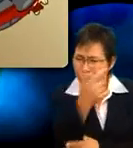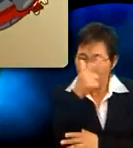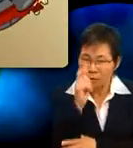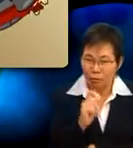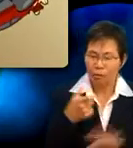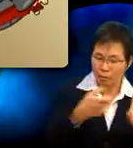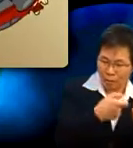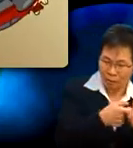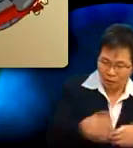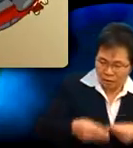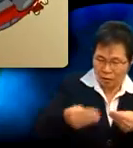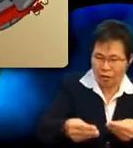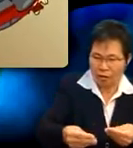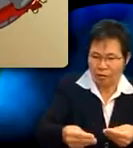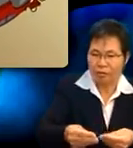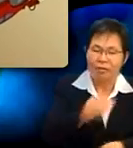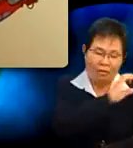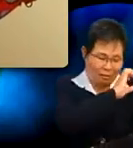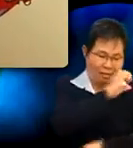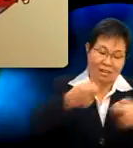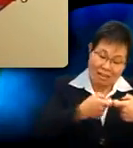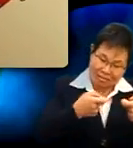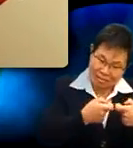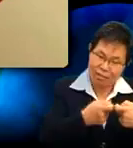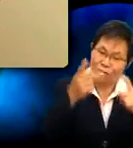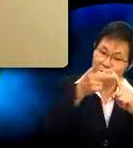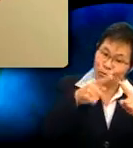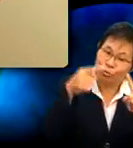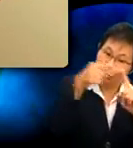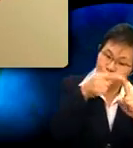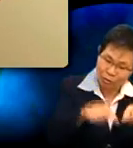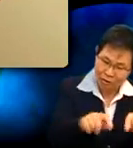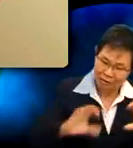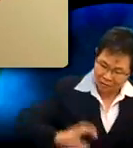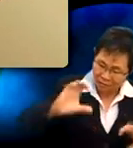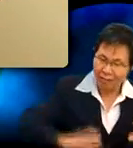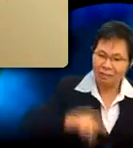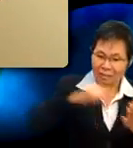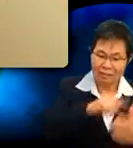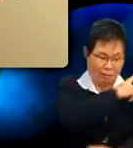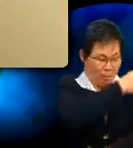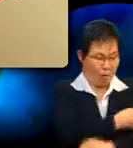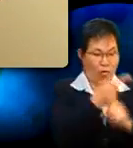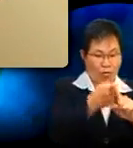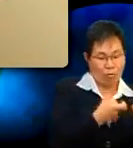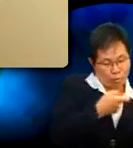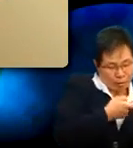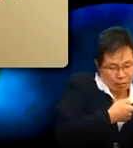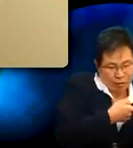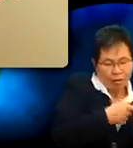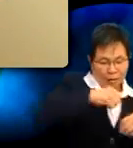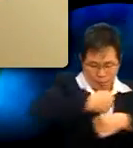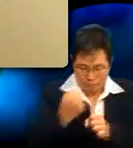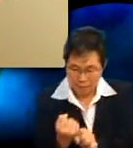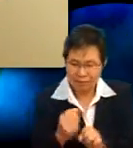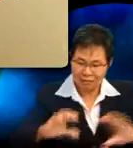Why? Because batteries provide a supply of electricity to the car. It is this power from the battery